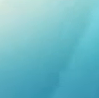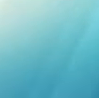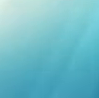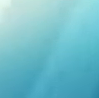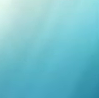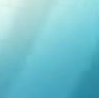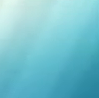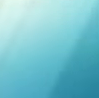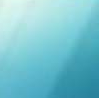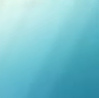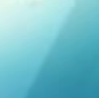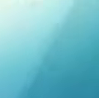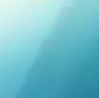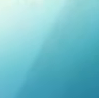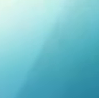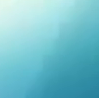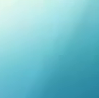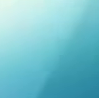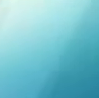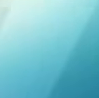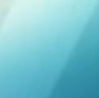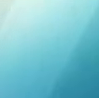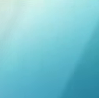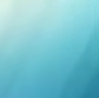of confirmed cases in Thailand